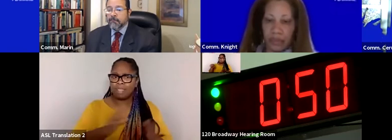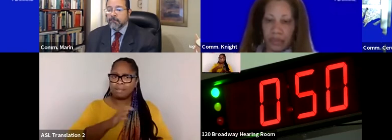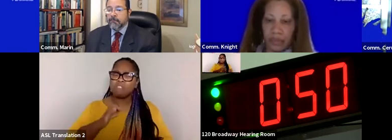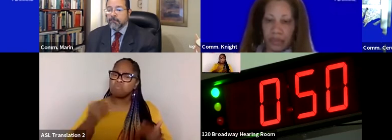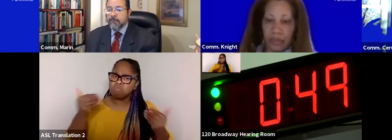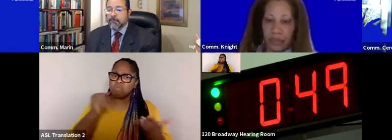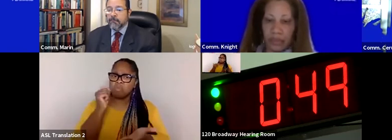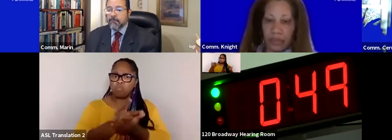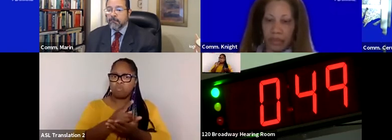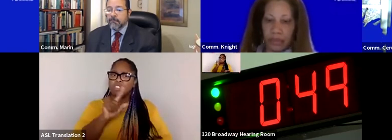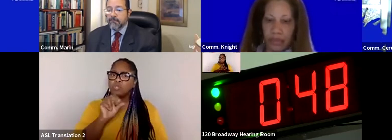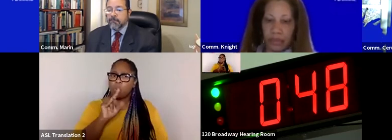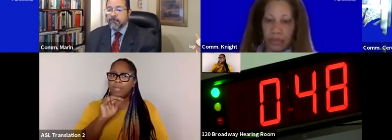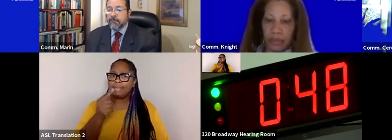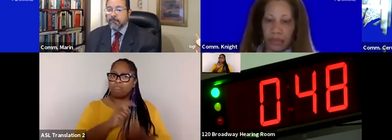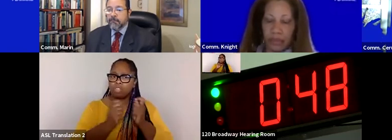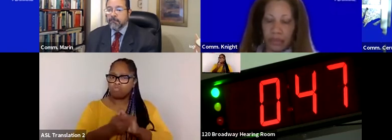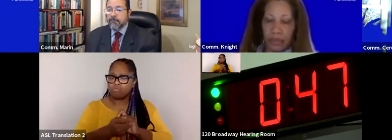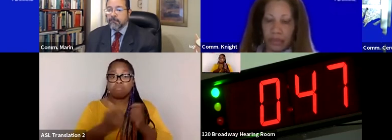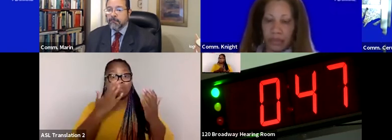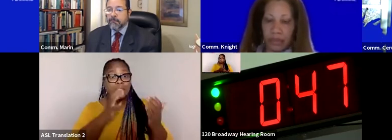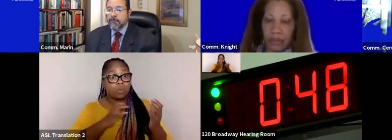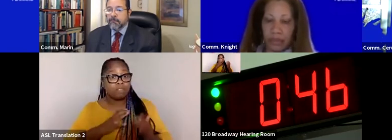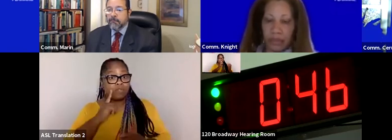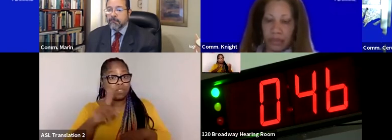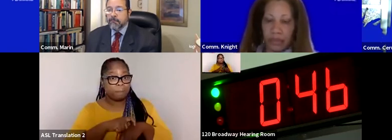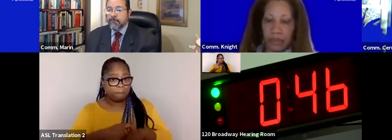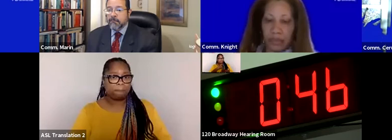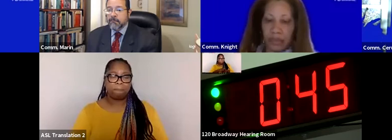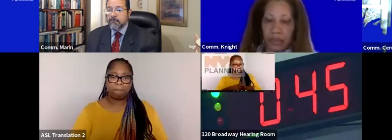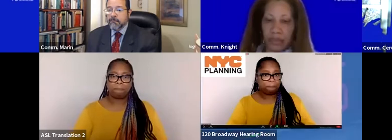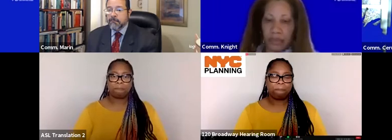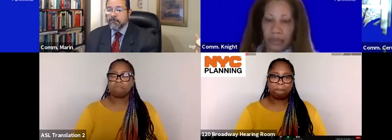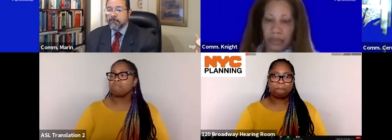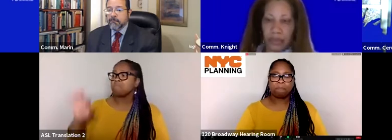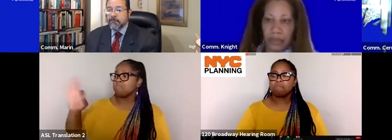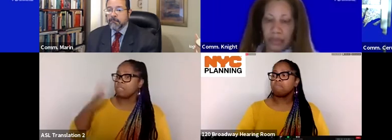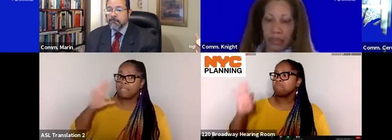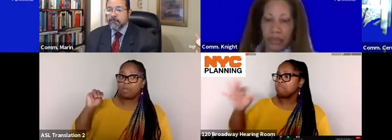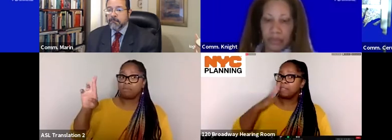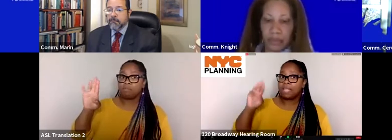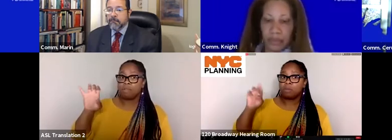this zoning change. I thank the Commission for their time. Thank you, Mr. Bennett. Questions?